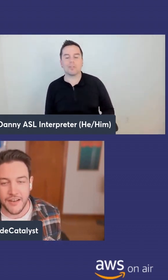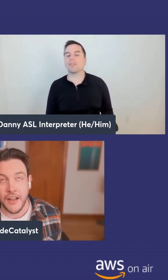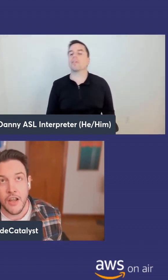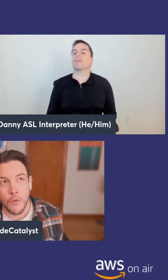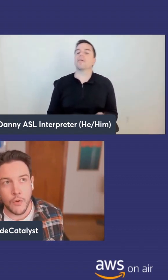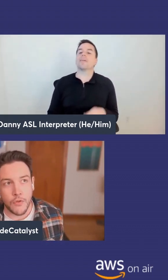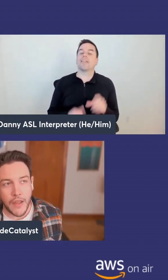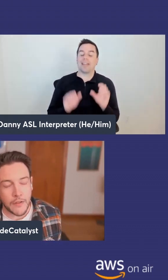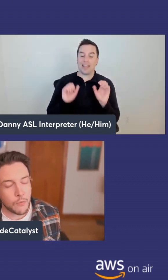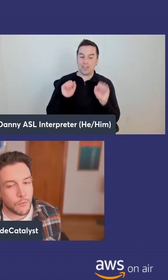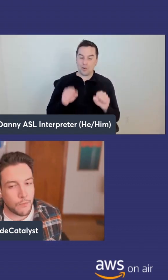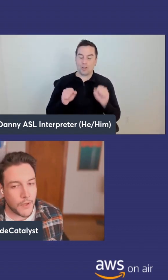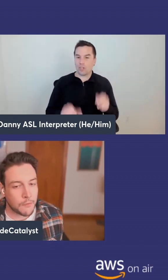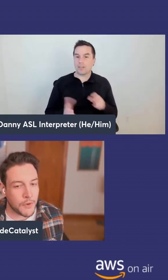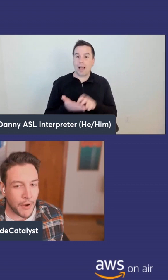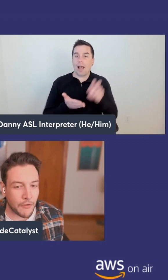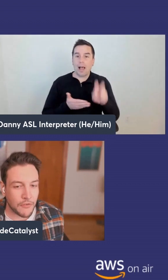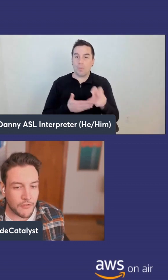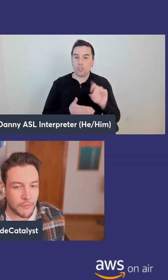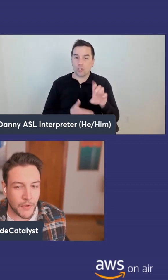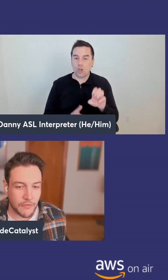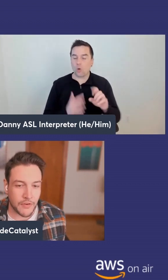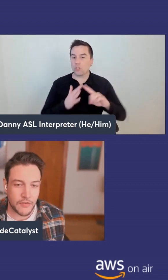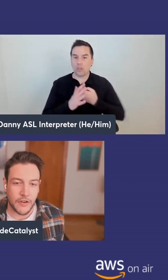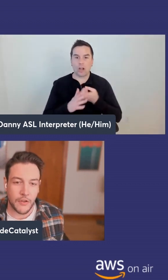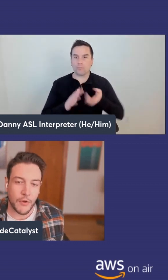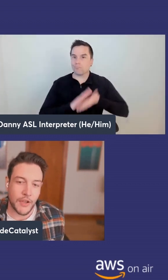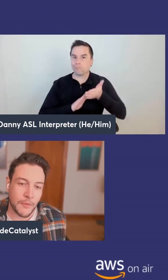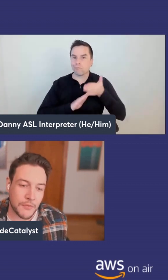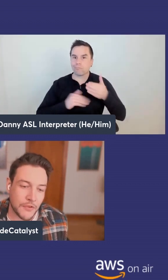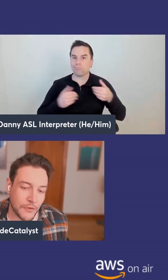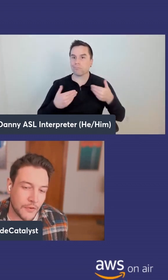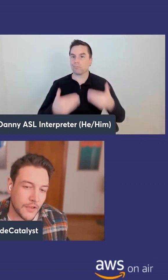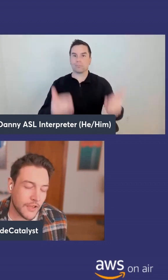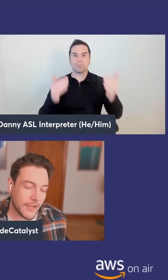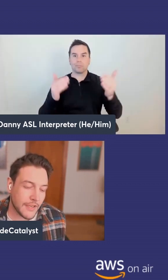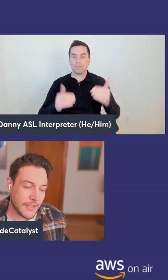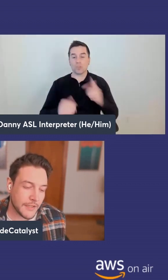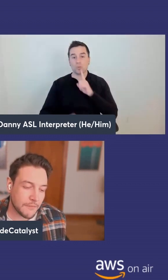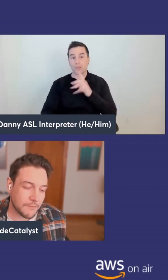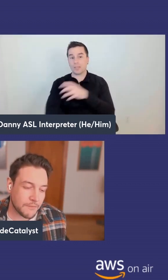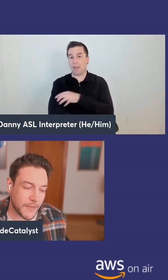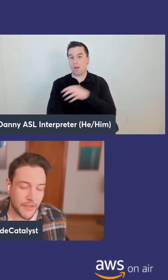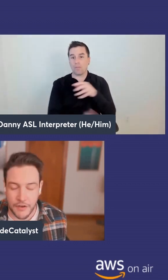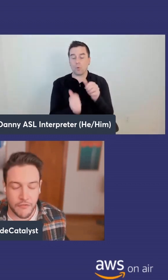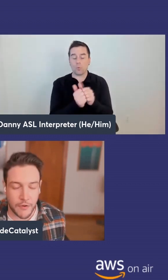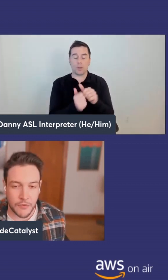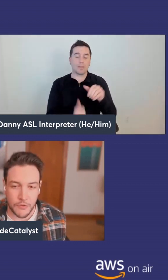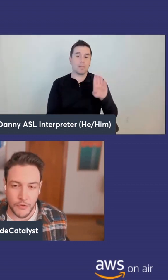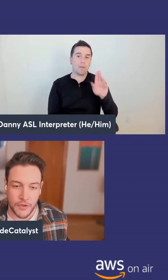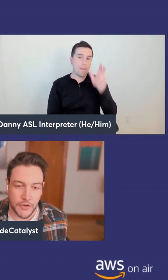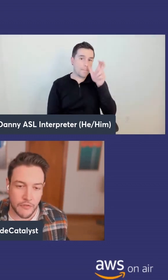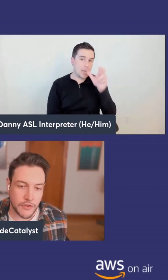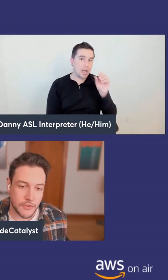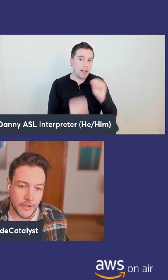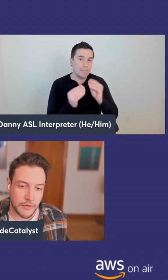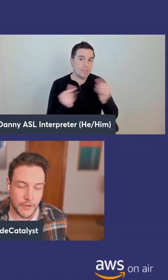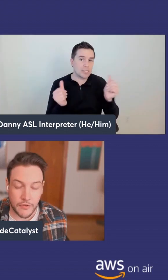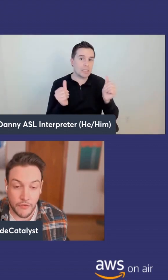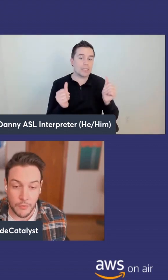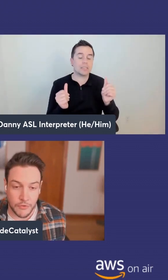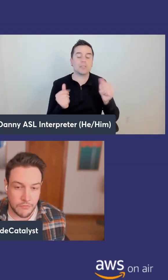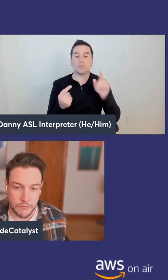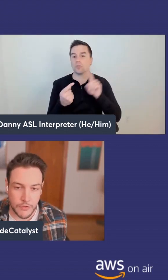And it's pretty powerful, from bug fixes to all the way up. So the dev environments is a really exciting feature